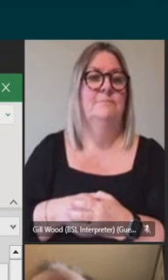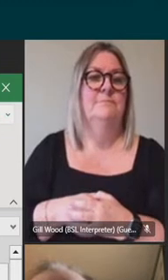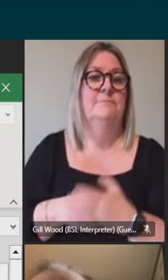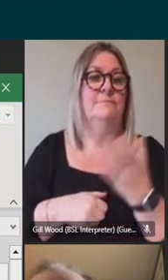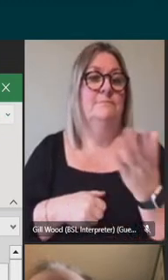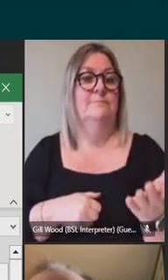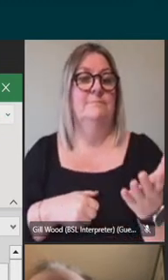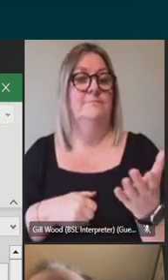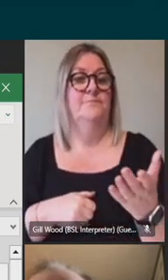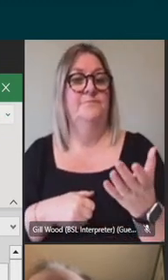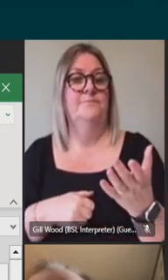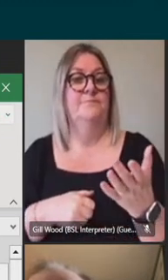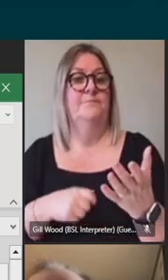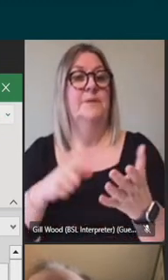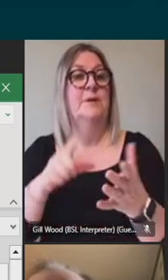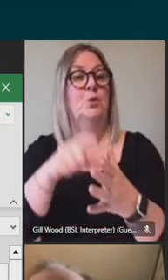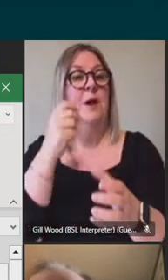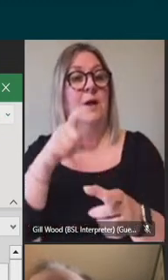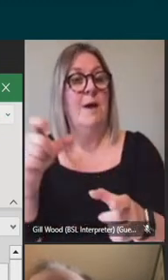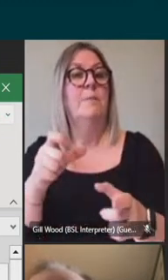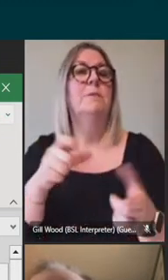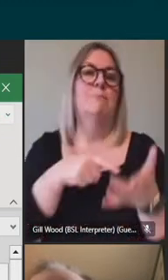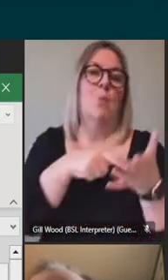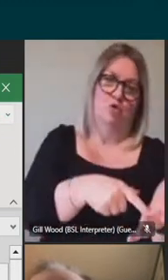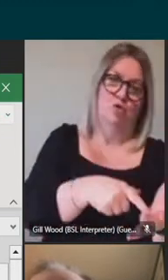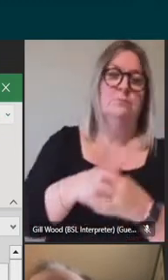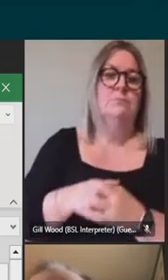Councillor Dougie Campbell. Motion.